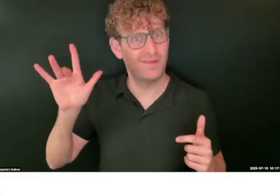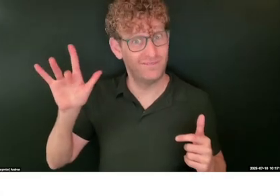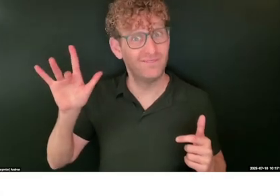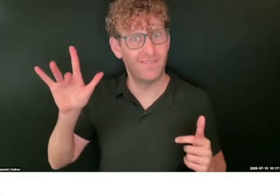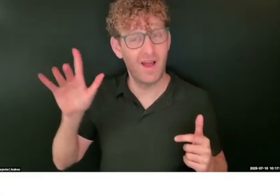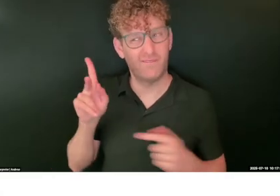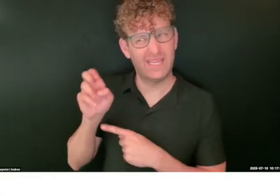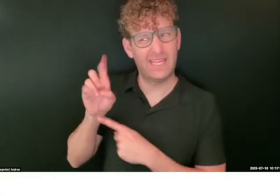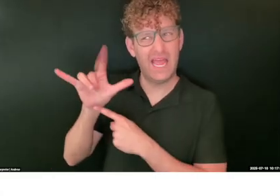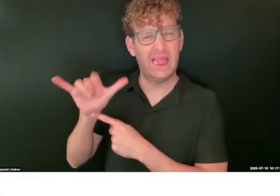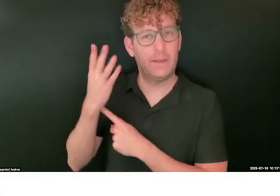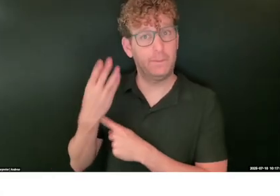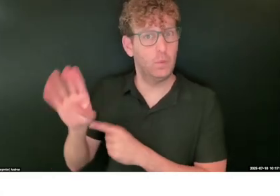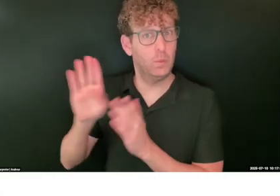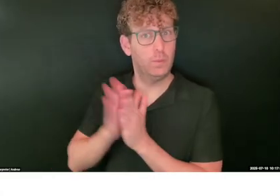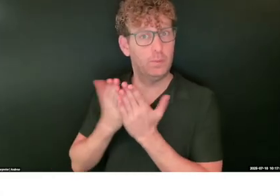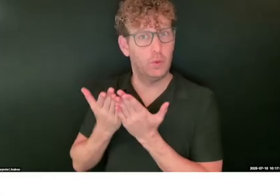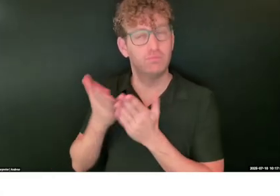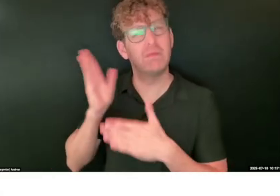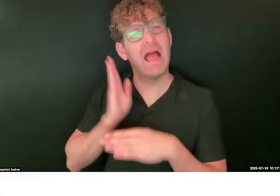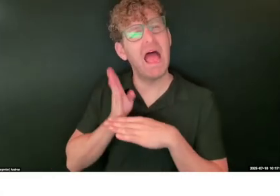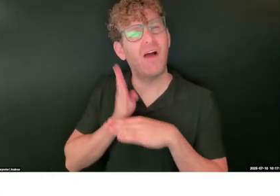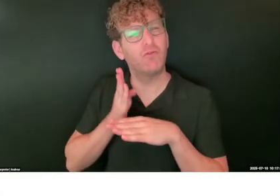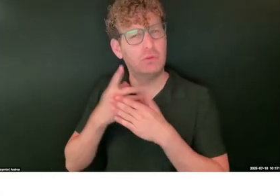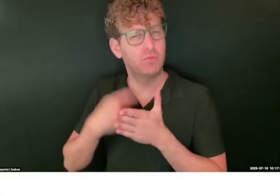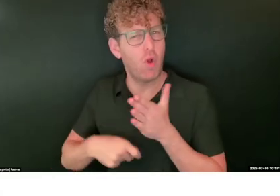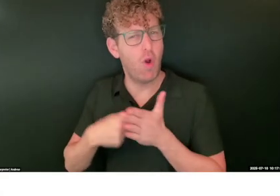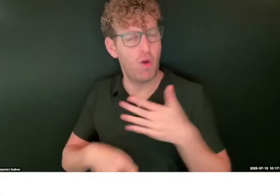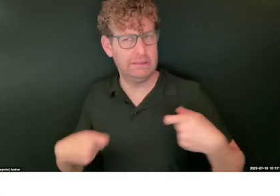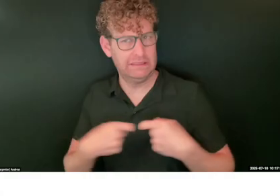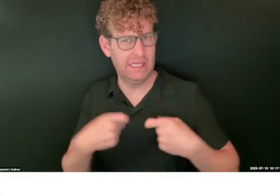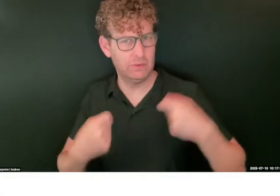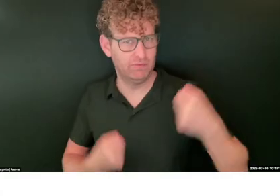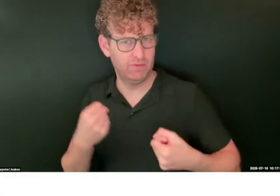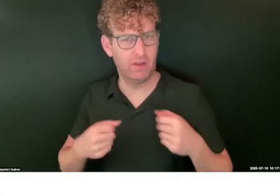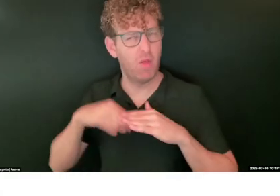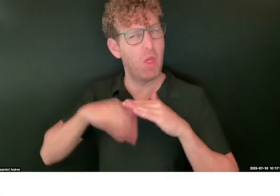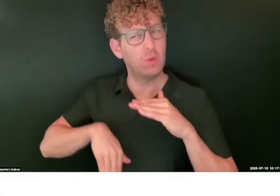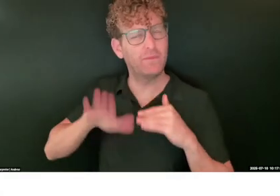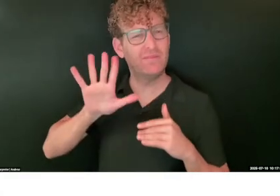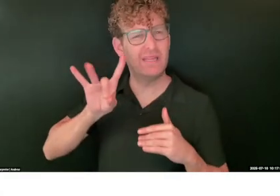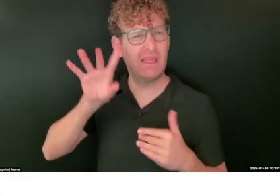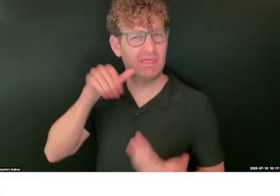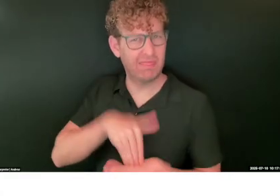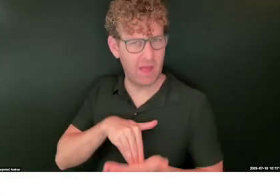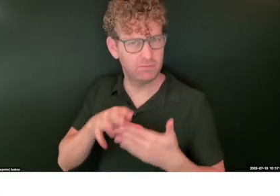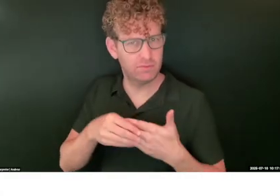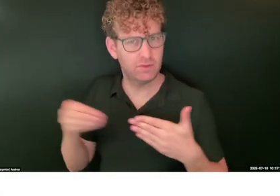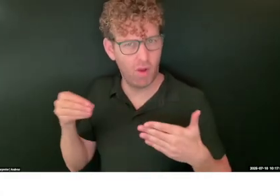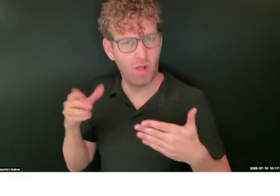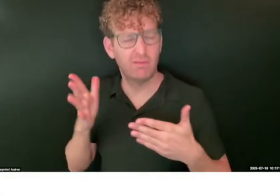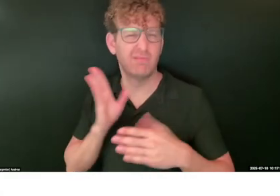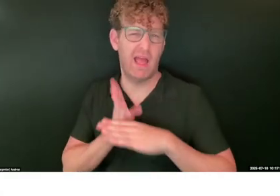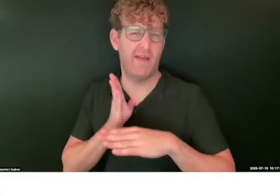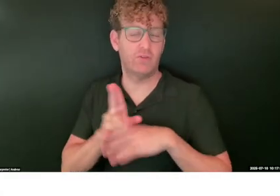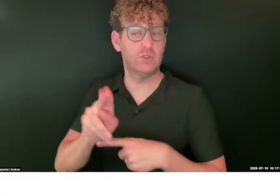was just under $58,000, and the average cost of a used EV was just over $36,000. So about